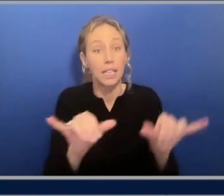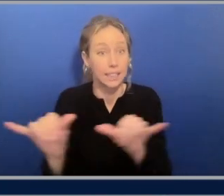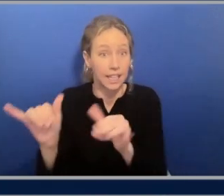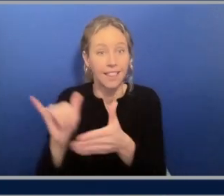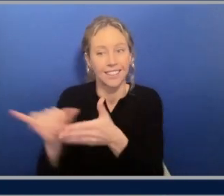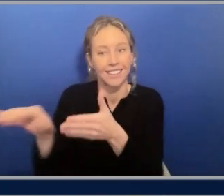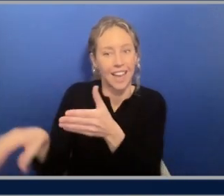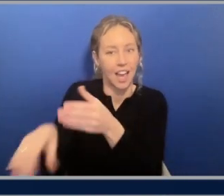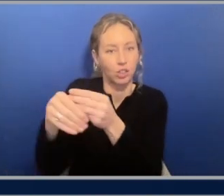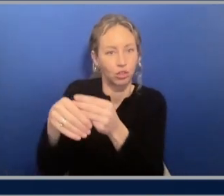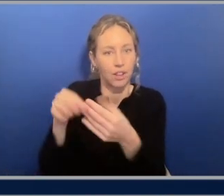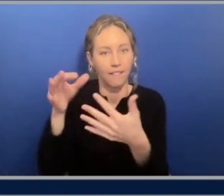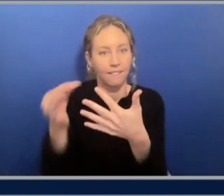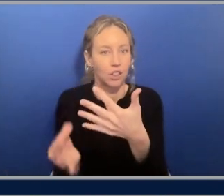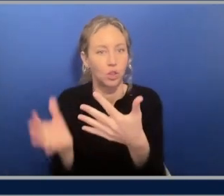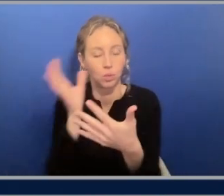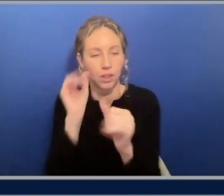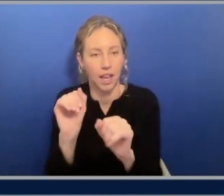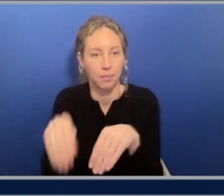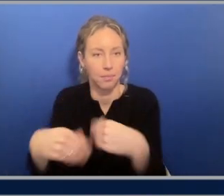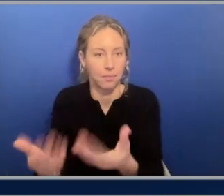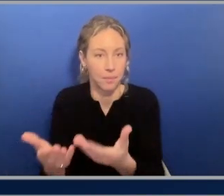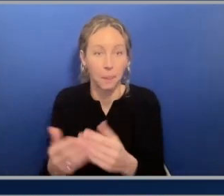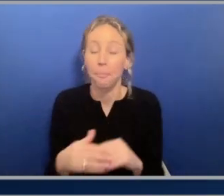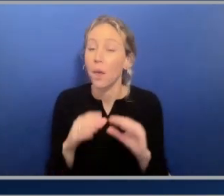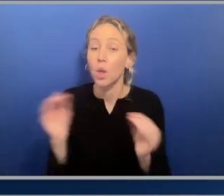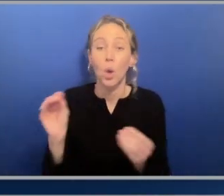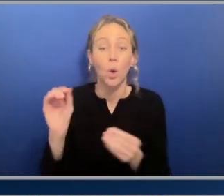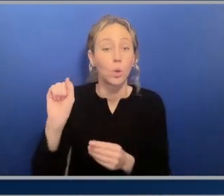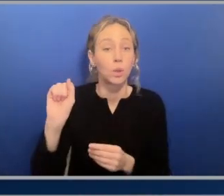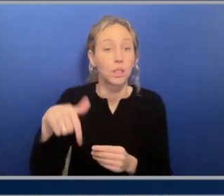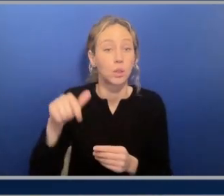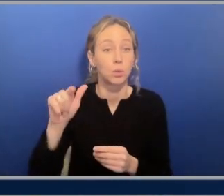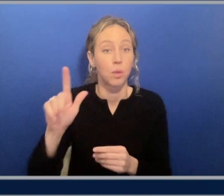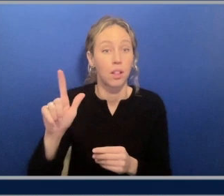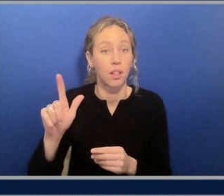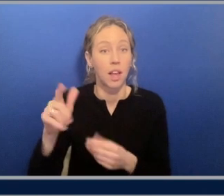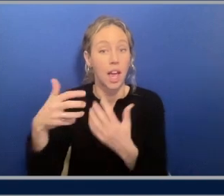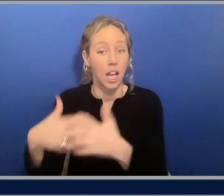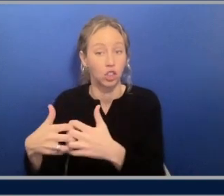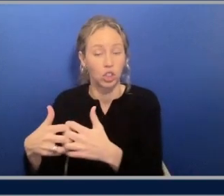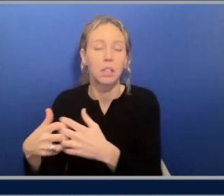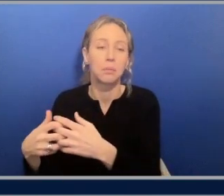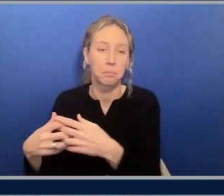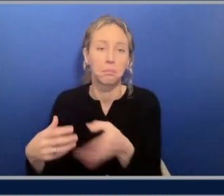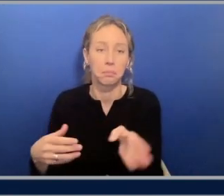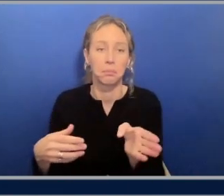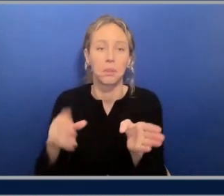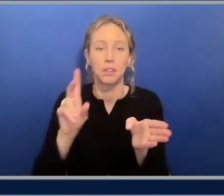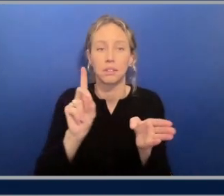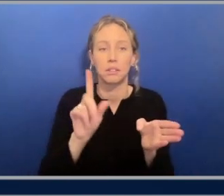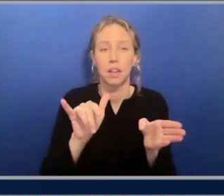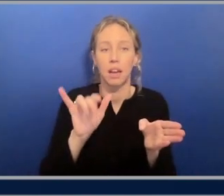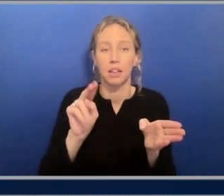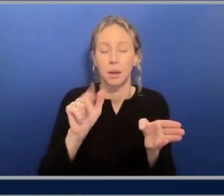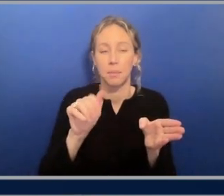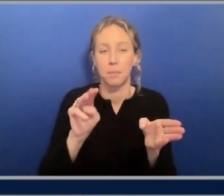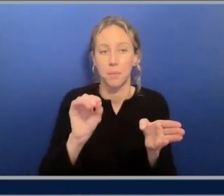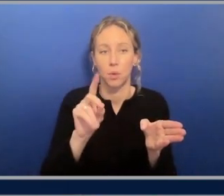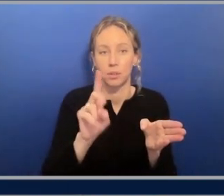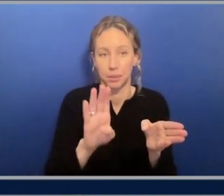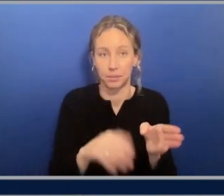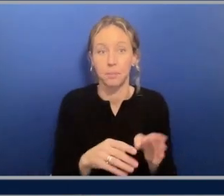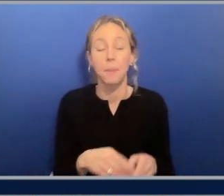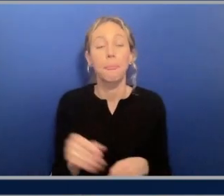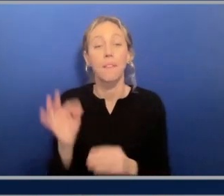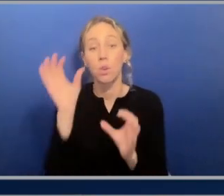feature that you're getting, right? But from a NoSQL engine, you should pick DynamoDB. And if you have relational aspects, right? If you are really looking